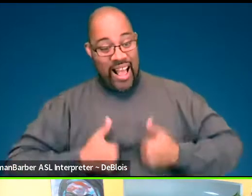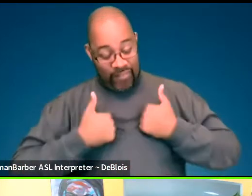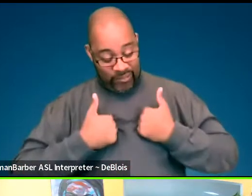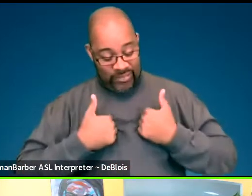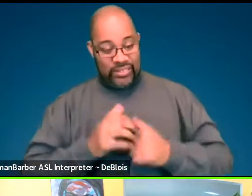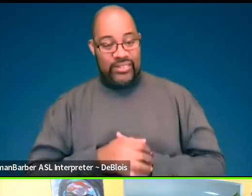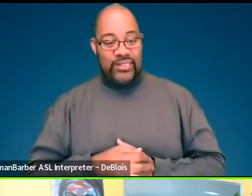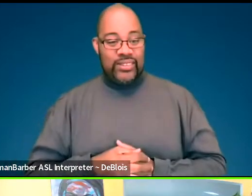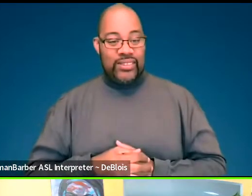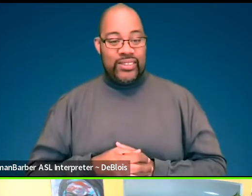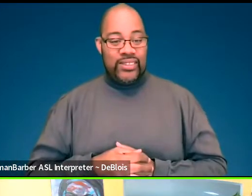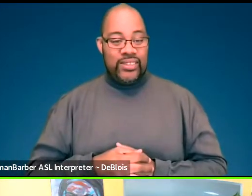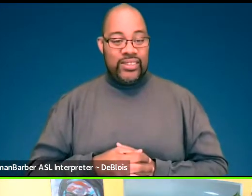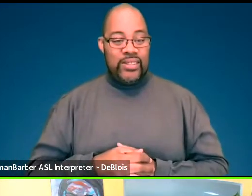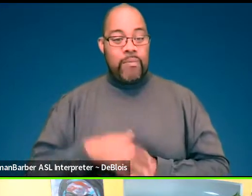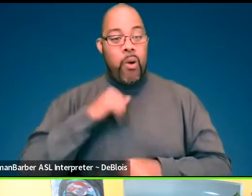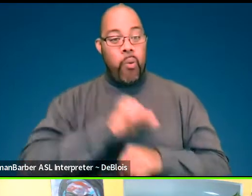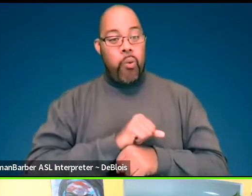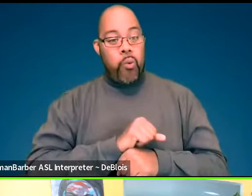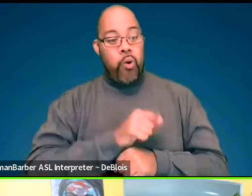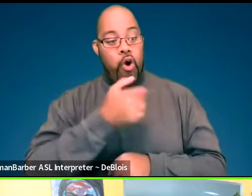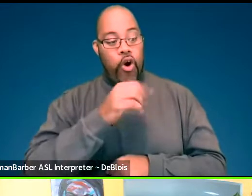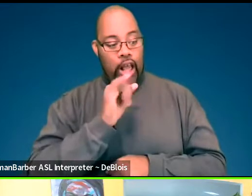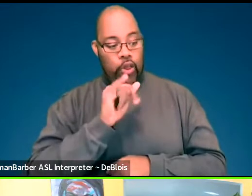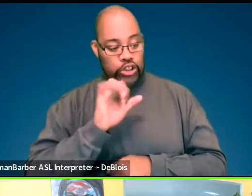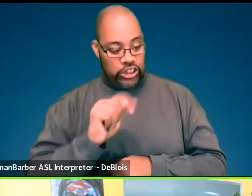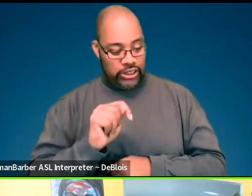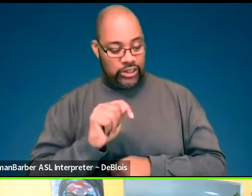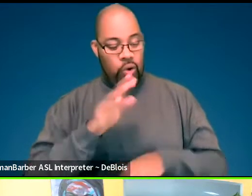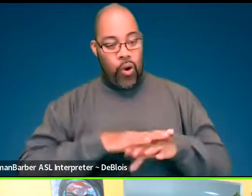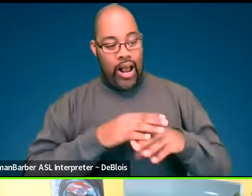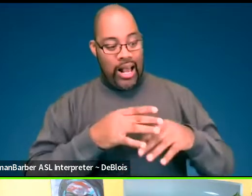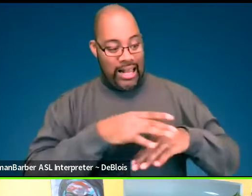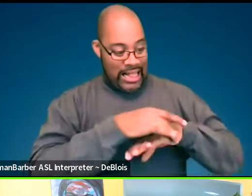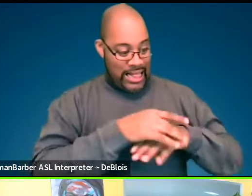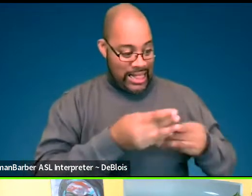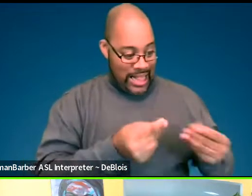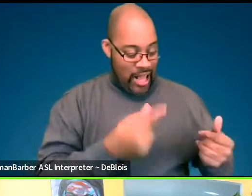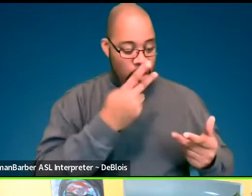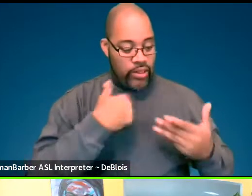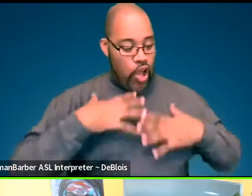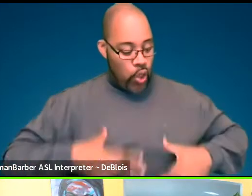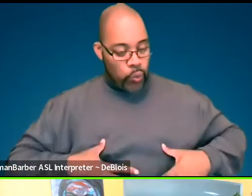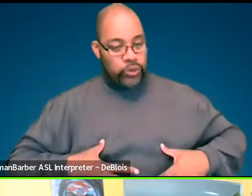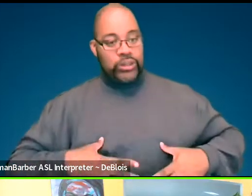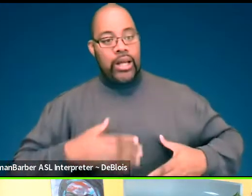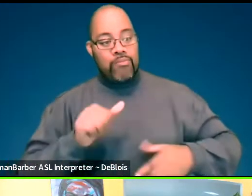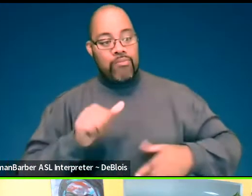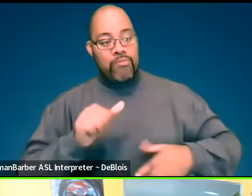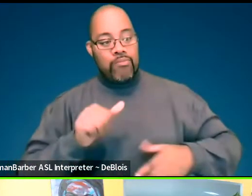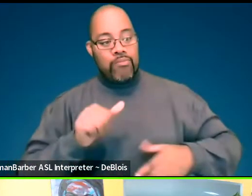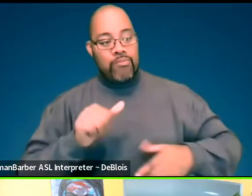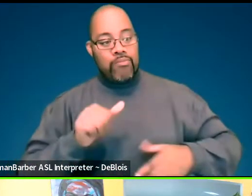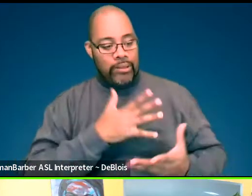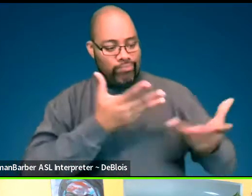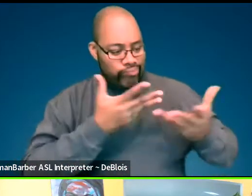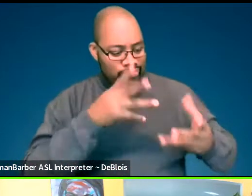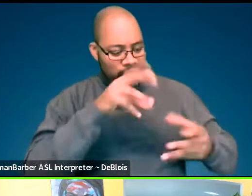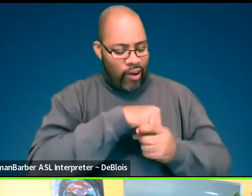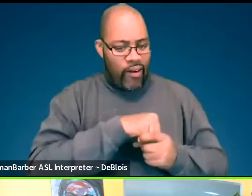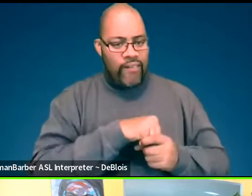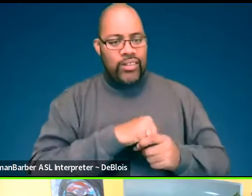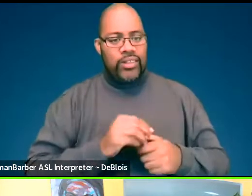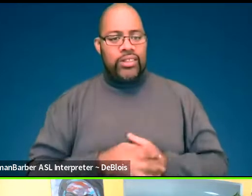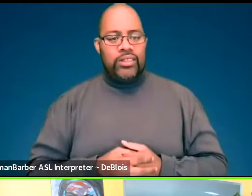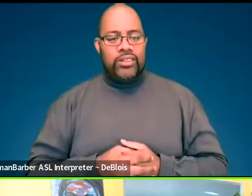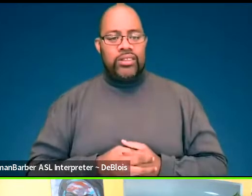right? So my work as an archaeologist on land, I look at clothing and adornment practices that Black women engaged